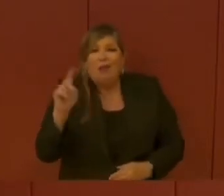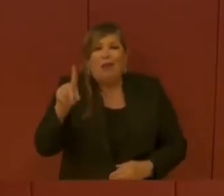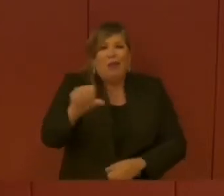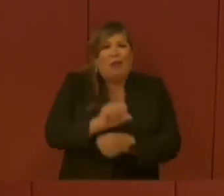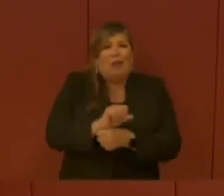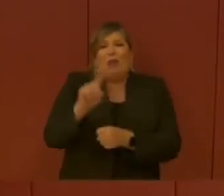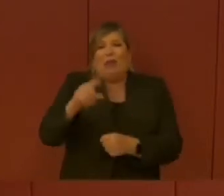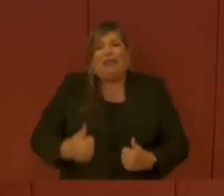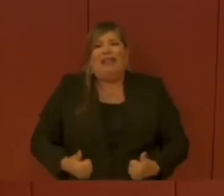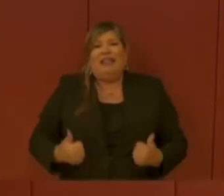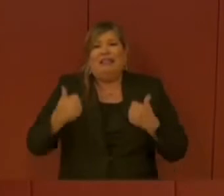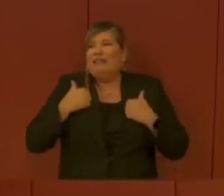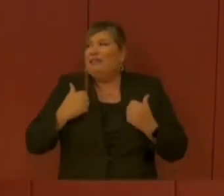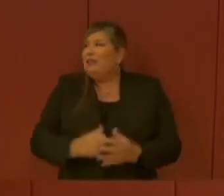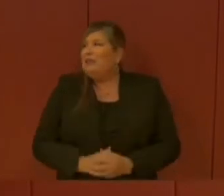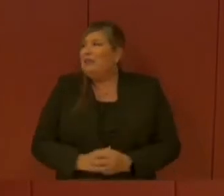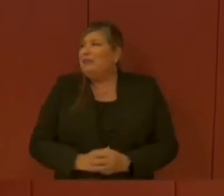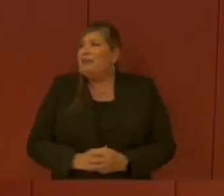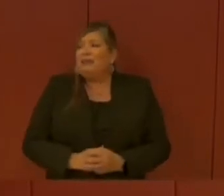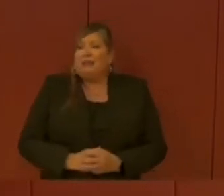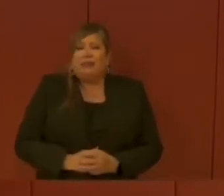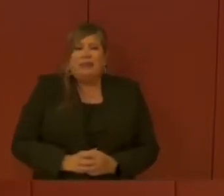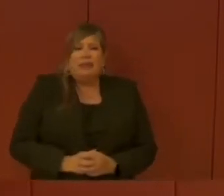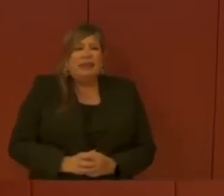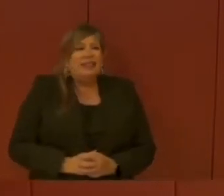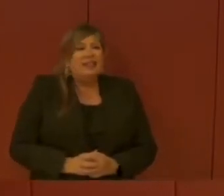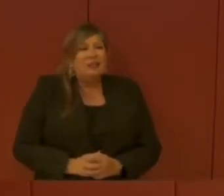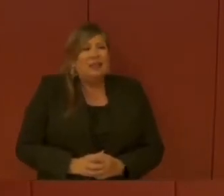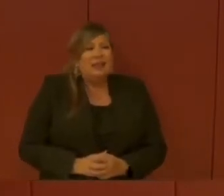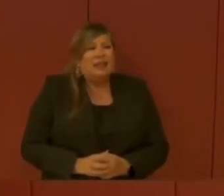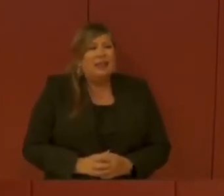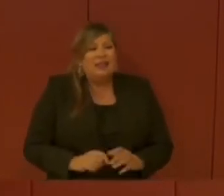live. Thank you. Thank you.